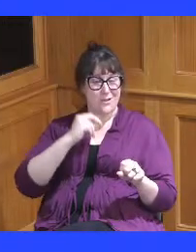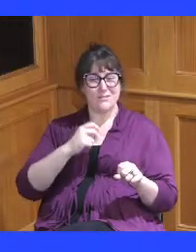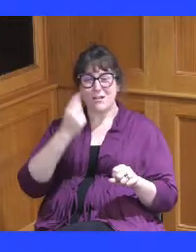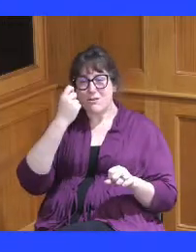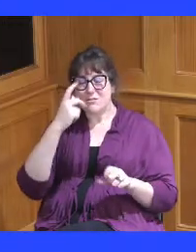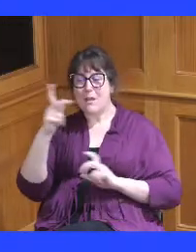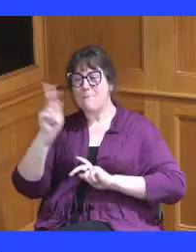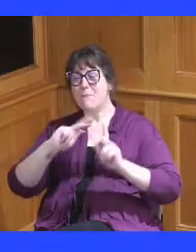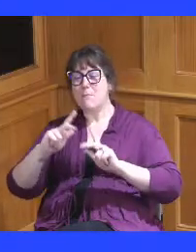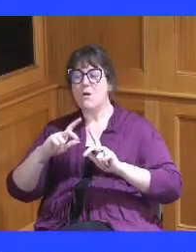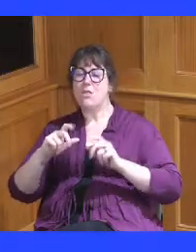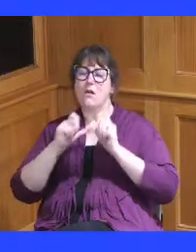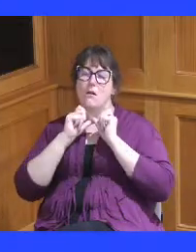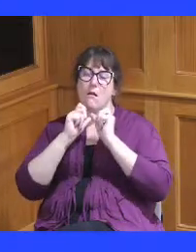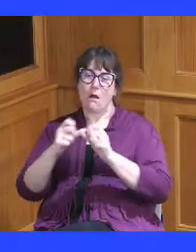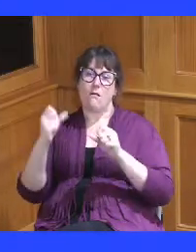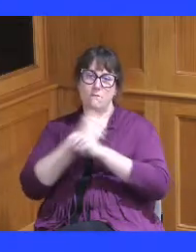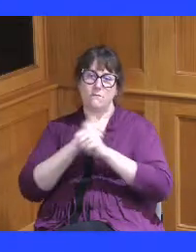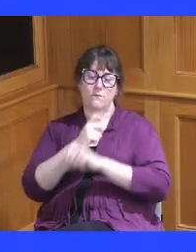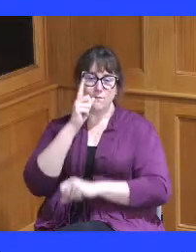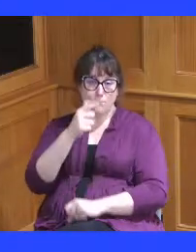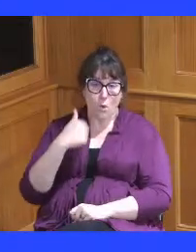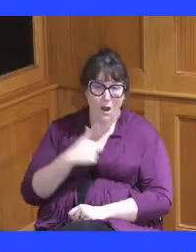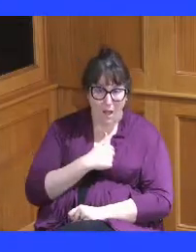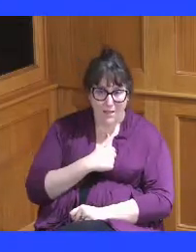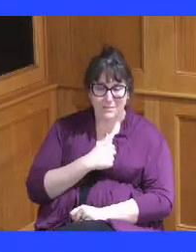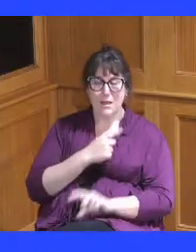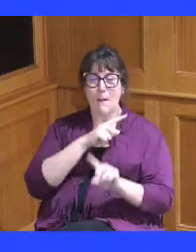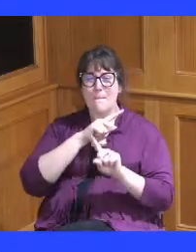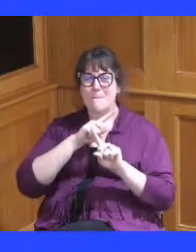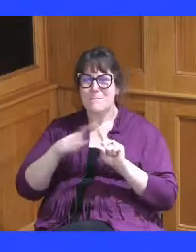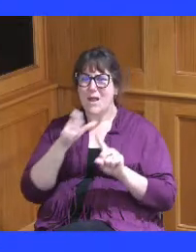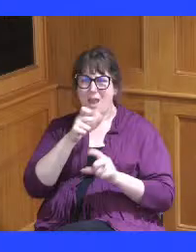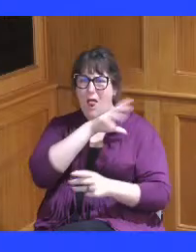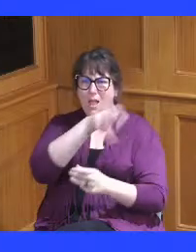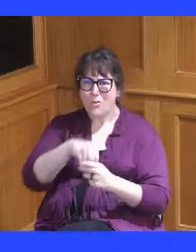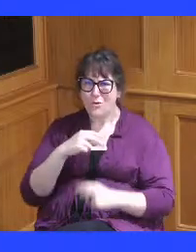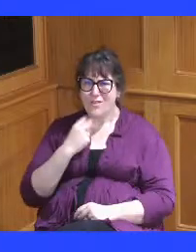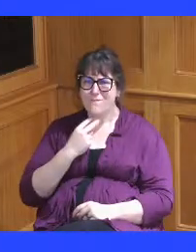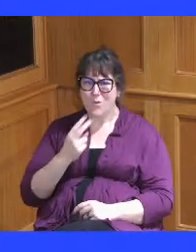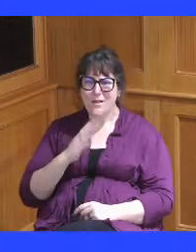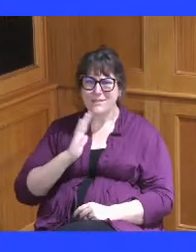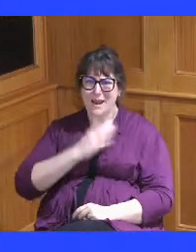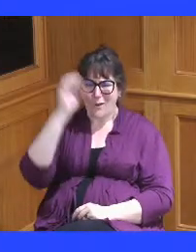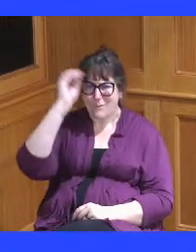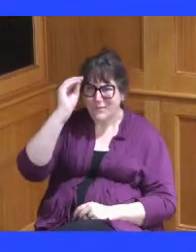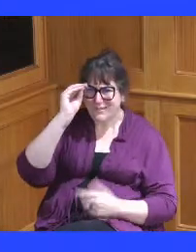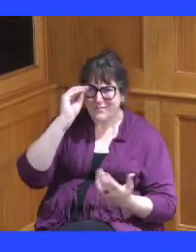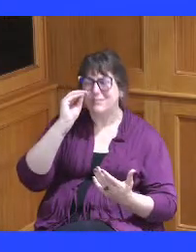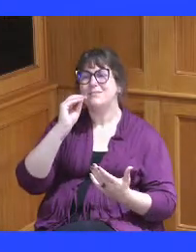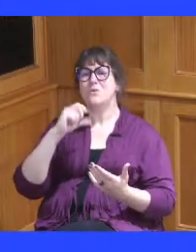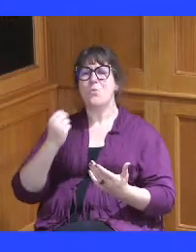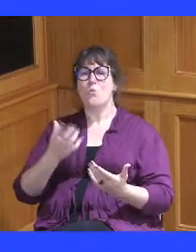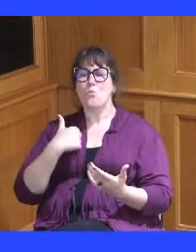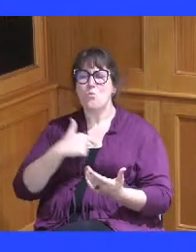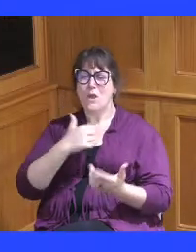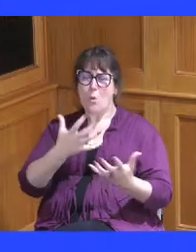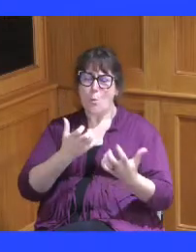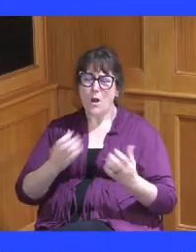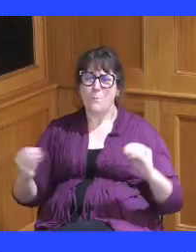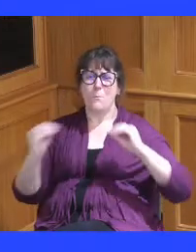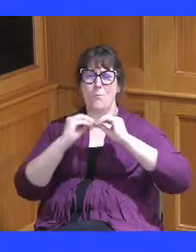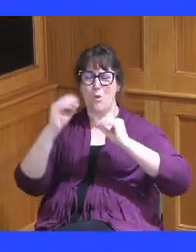who are constantly fighting for us, but not including youth voice is kind of disheartening. We would like to be included more in some